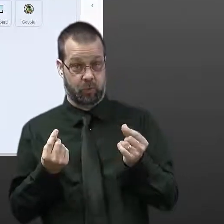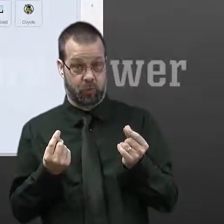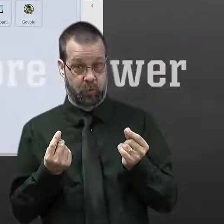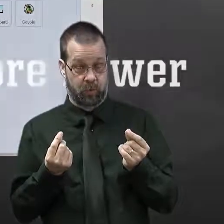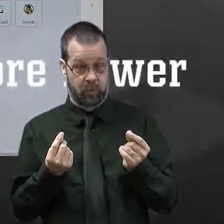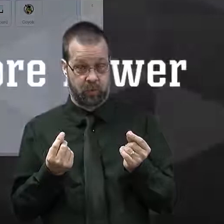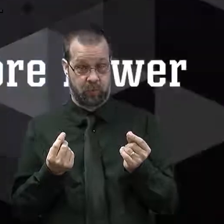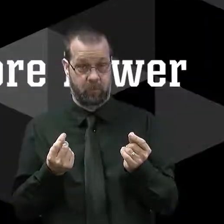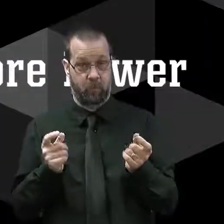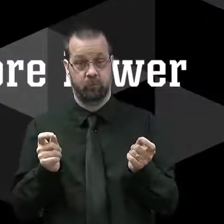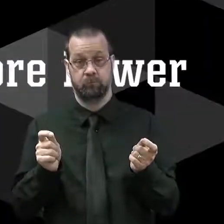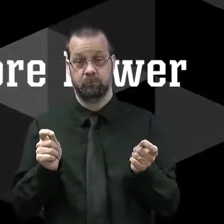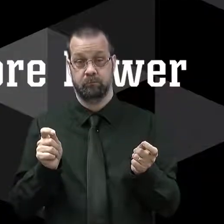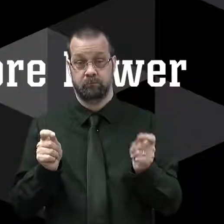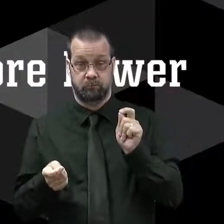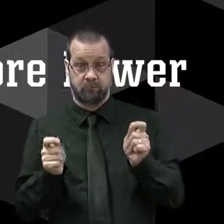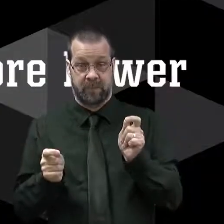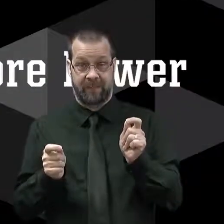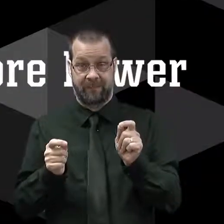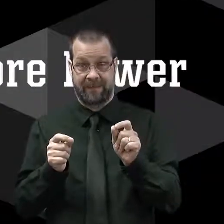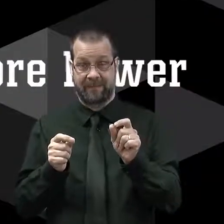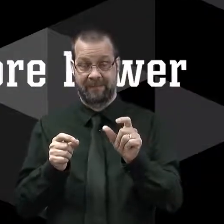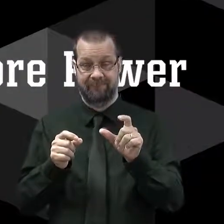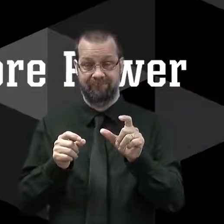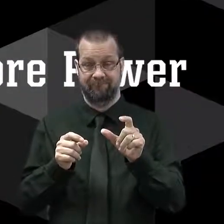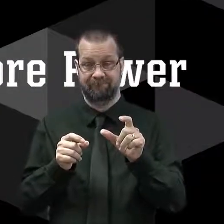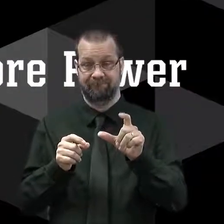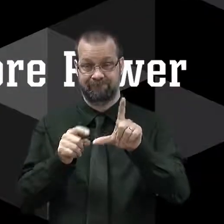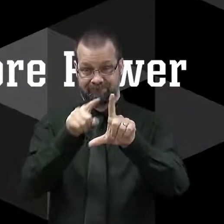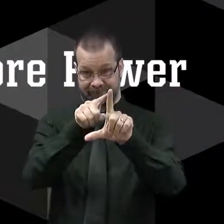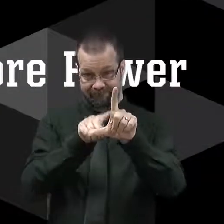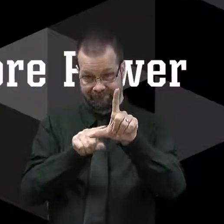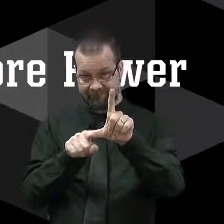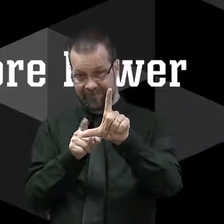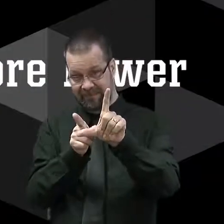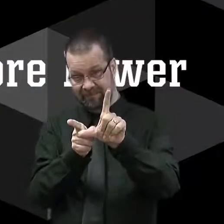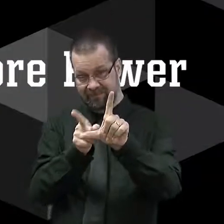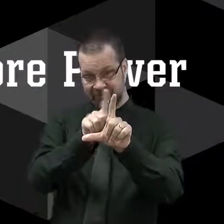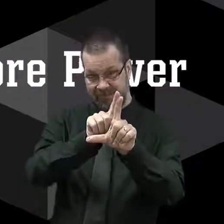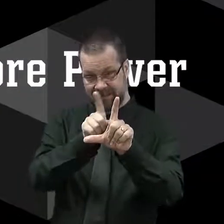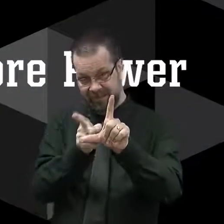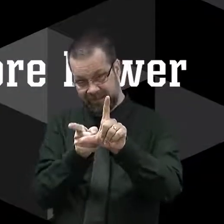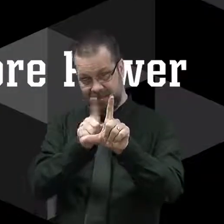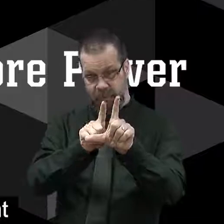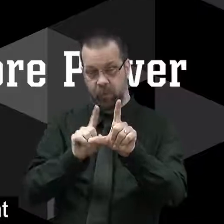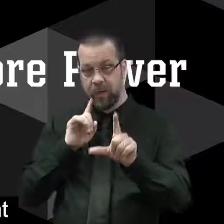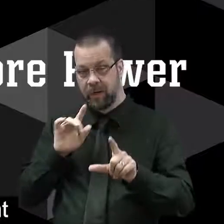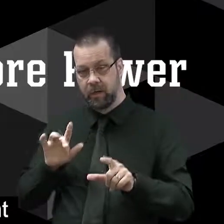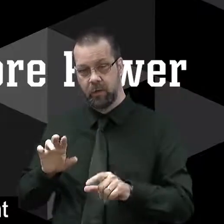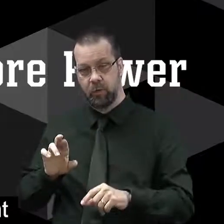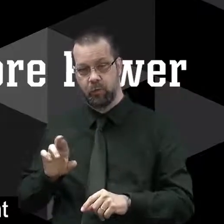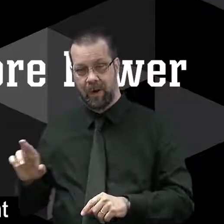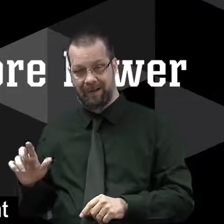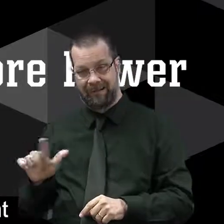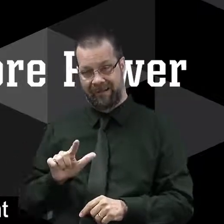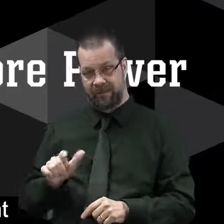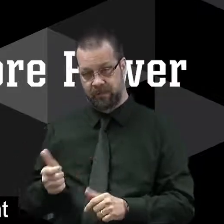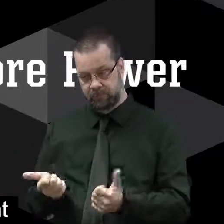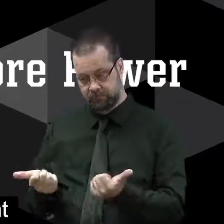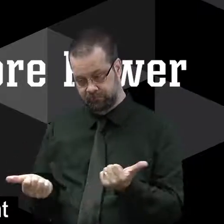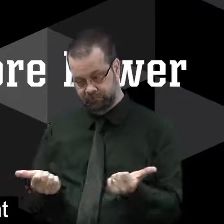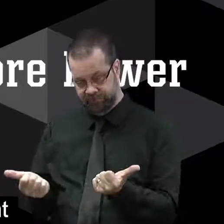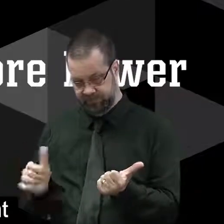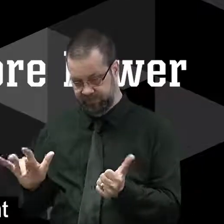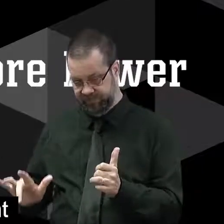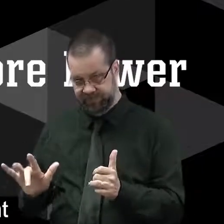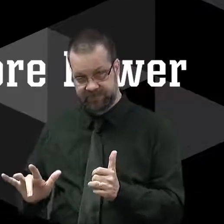started, the first thing that we're going to do is be able to change the angle of the basketball when we press on the left